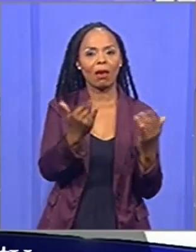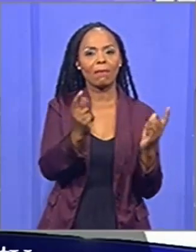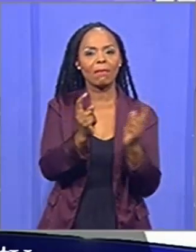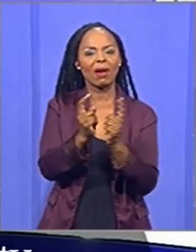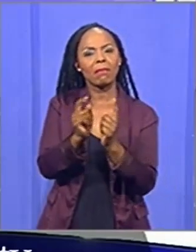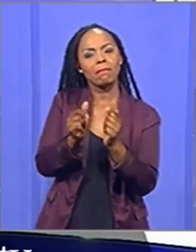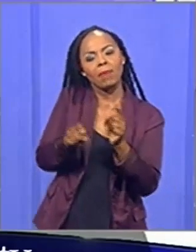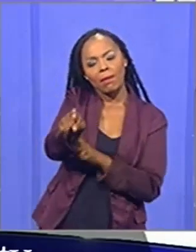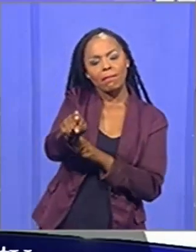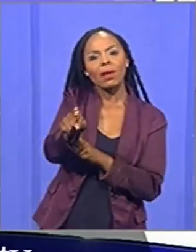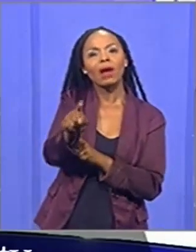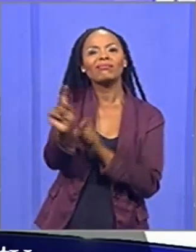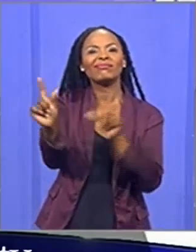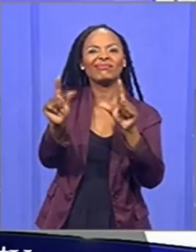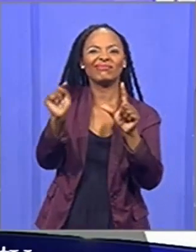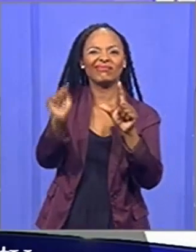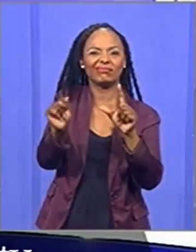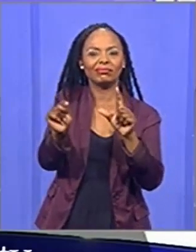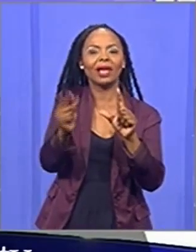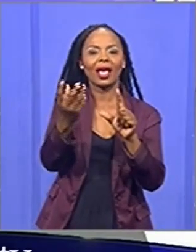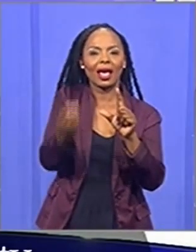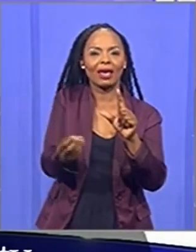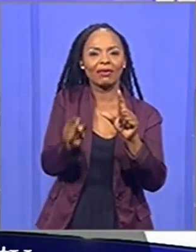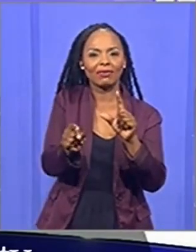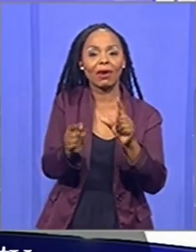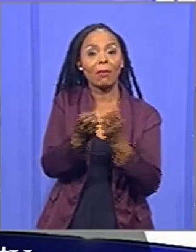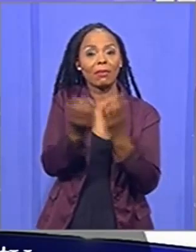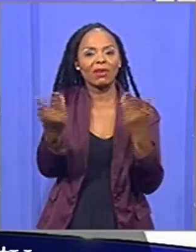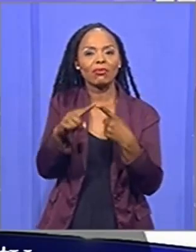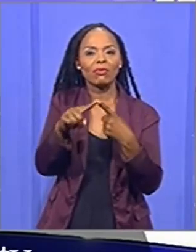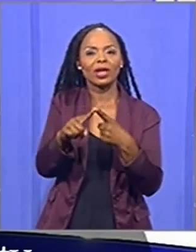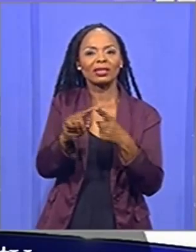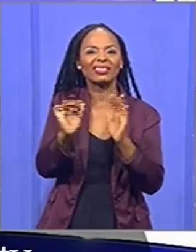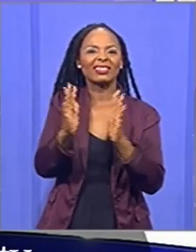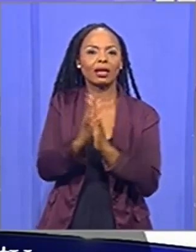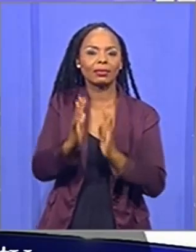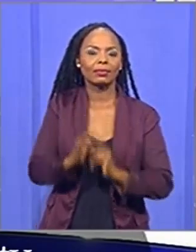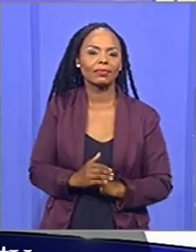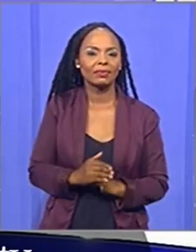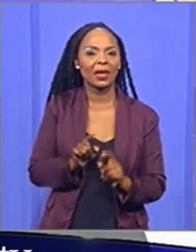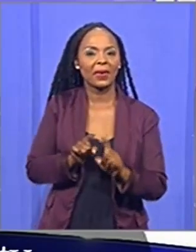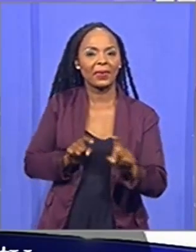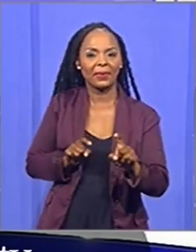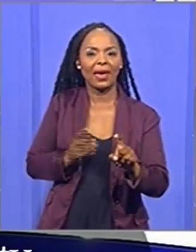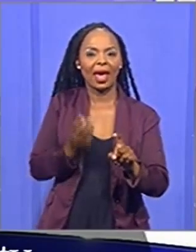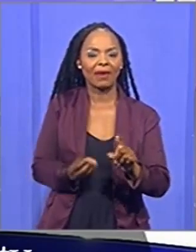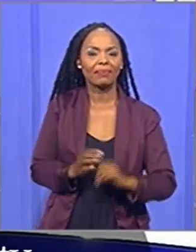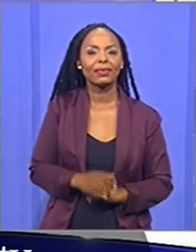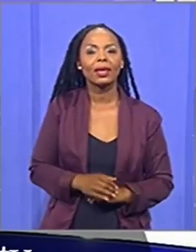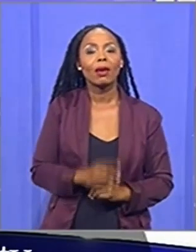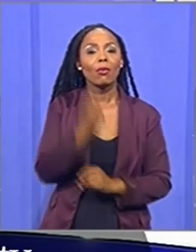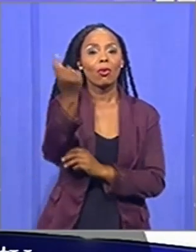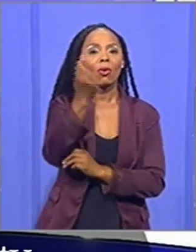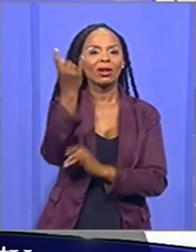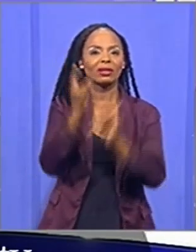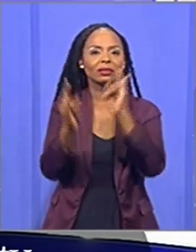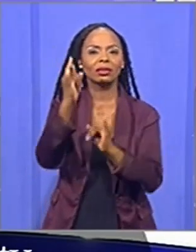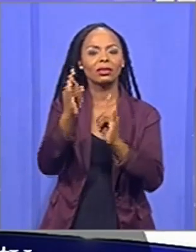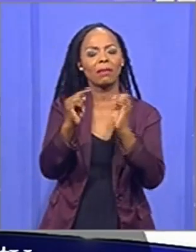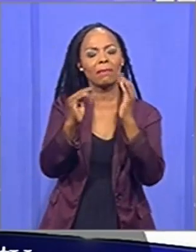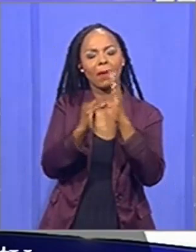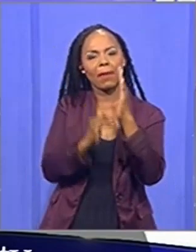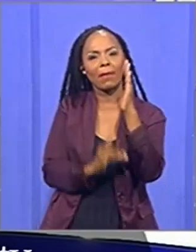ke baetapele ba league Mamelodi Sundowns ka dintlha tše 10. Polokwane City e sa le maemong a bo 10 le